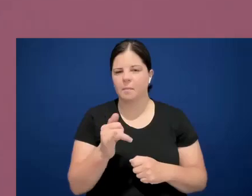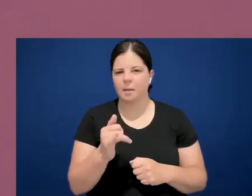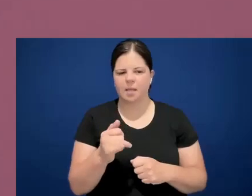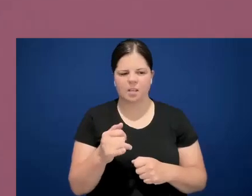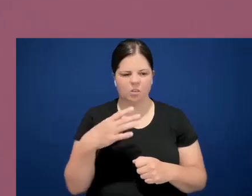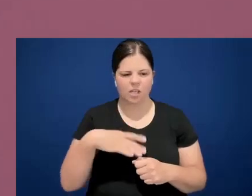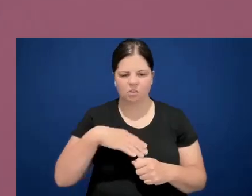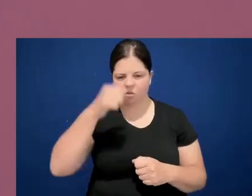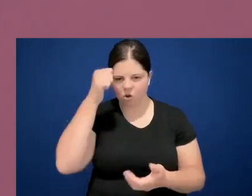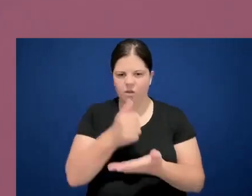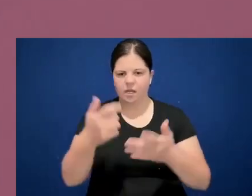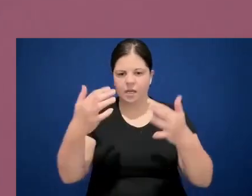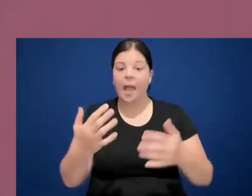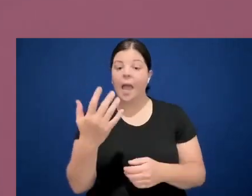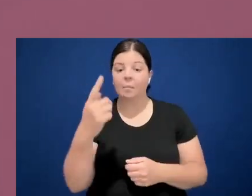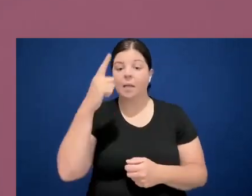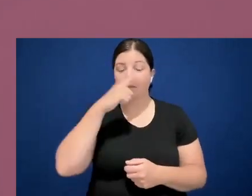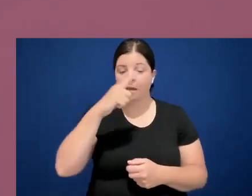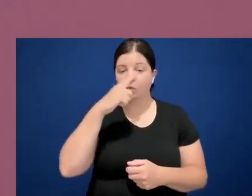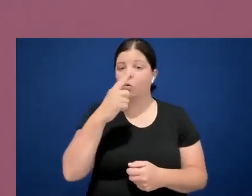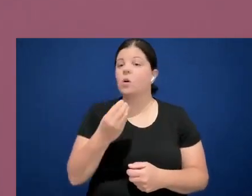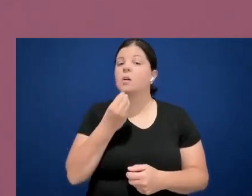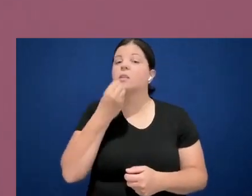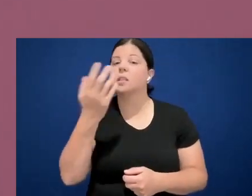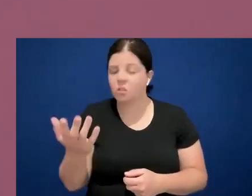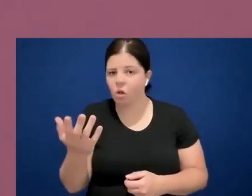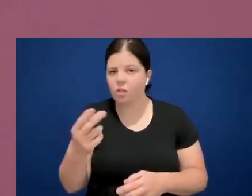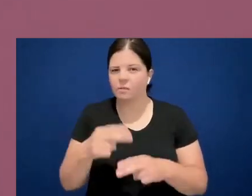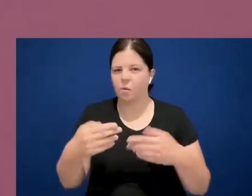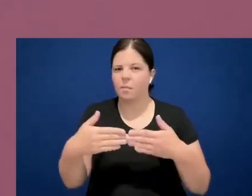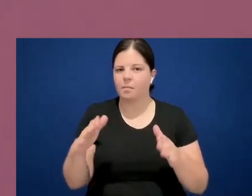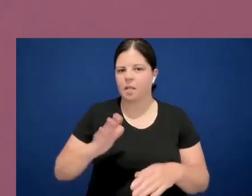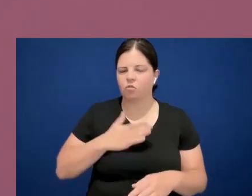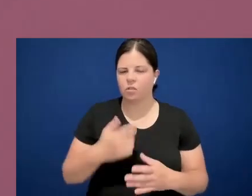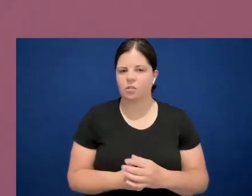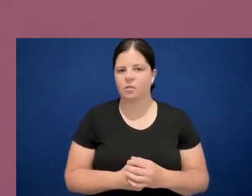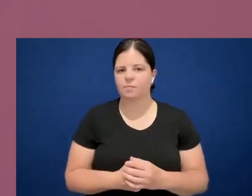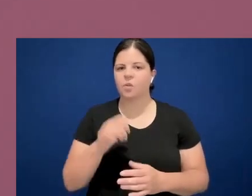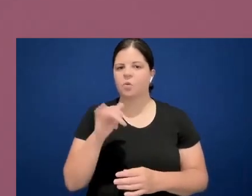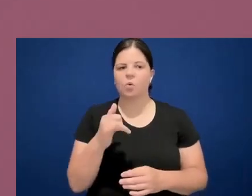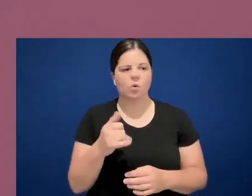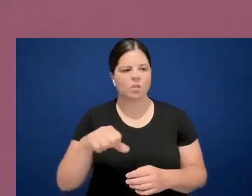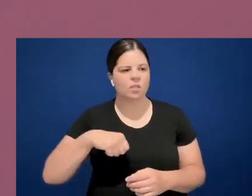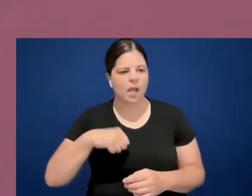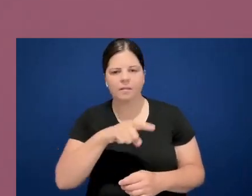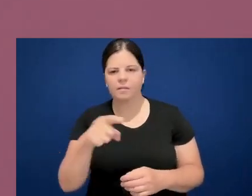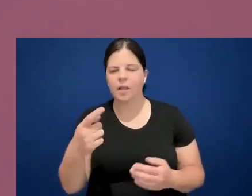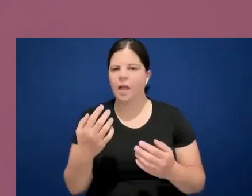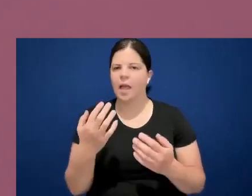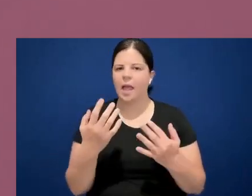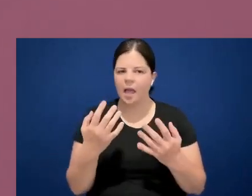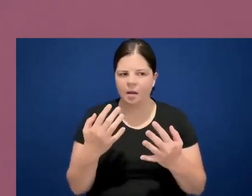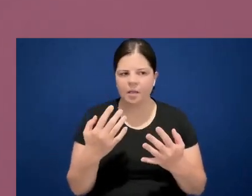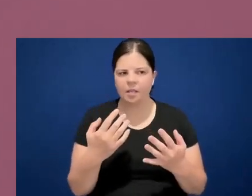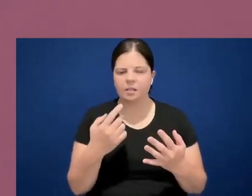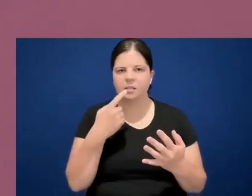interest disclosures or the amount of staff who decline an offer of gift benefits or